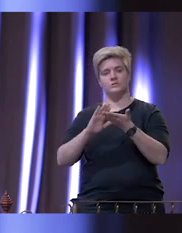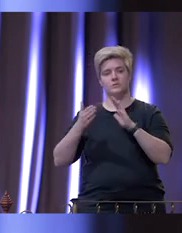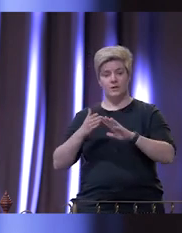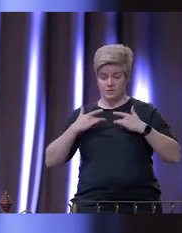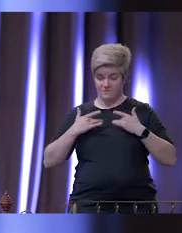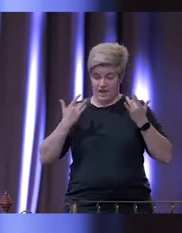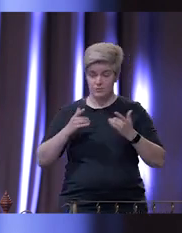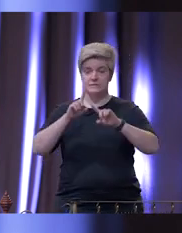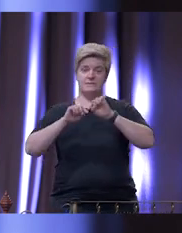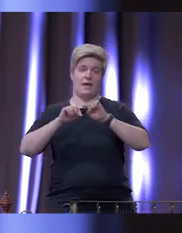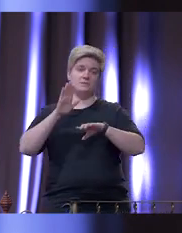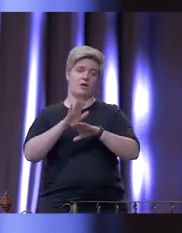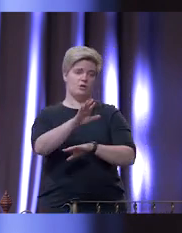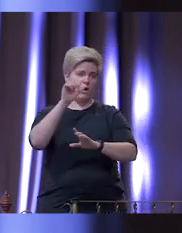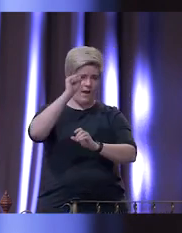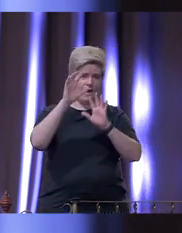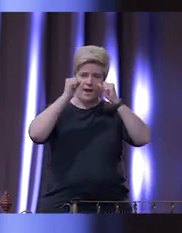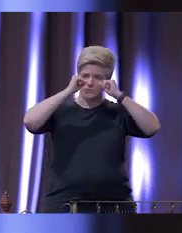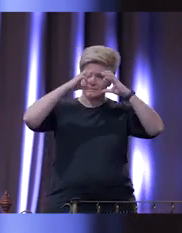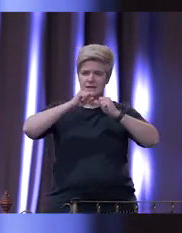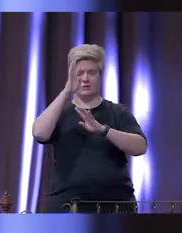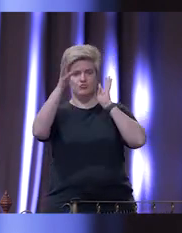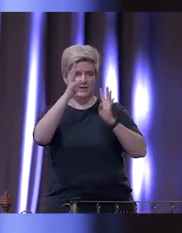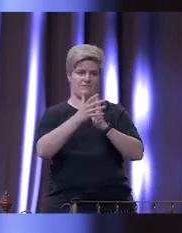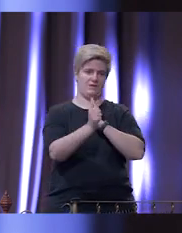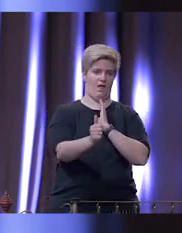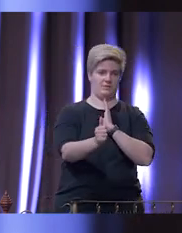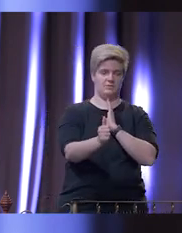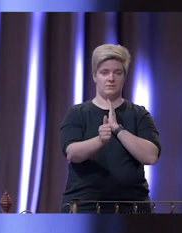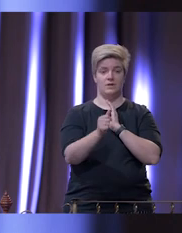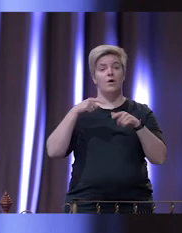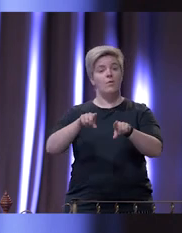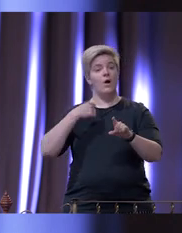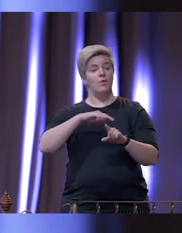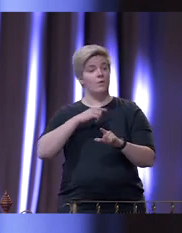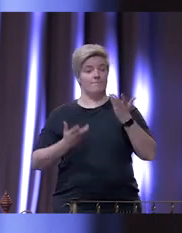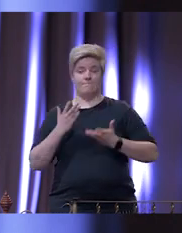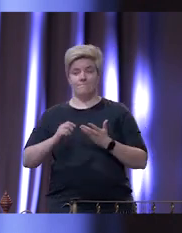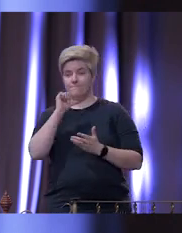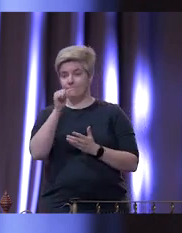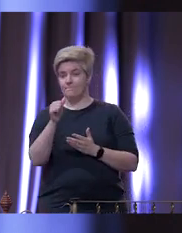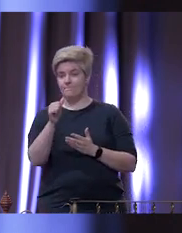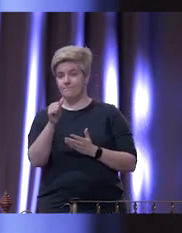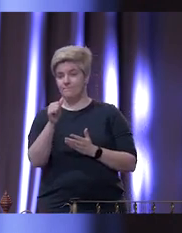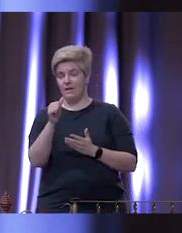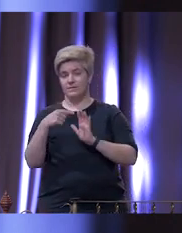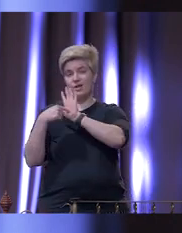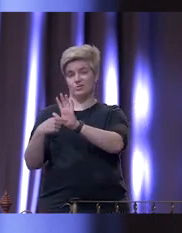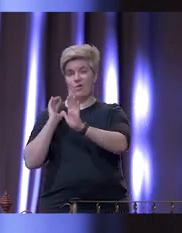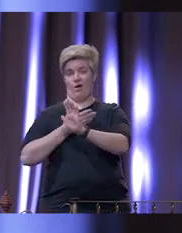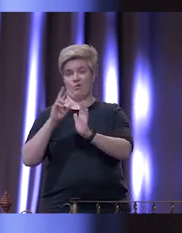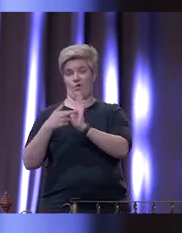community. Its vibrancy depends on your outstanding creativity and talent. And while we may now shift